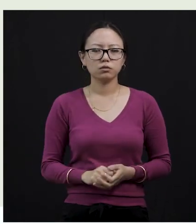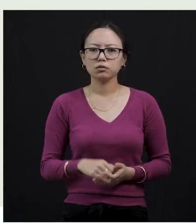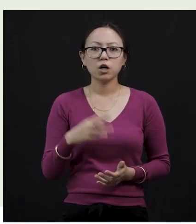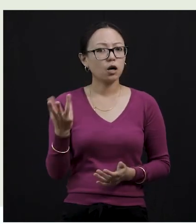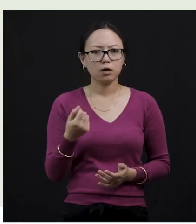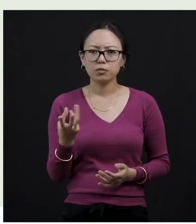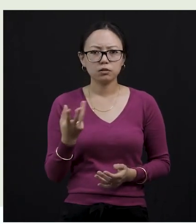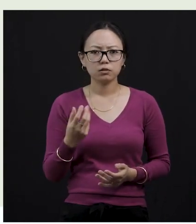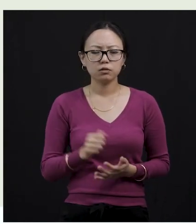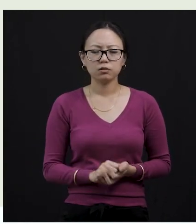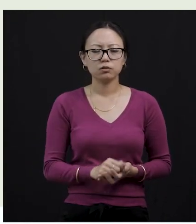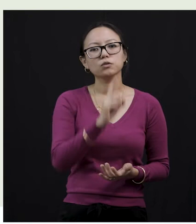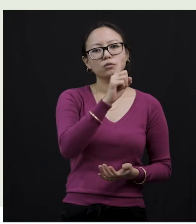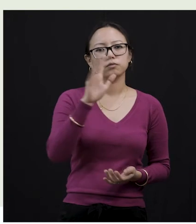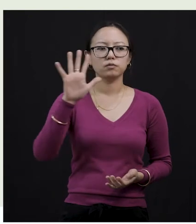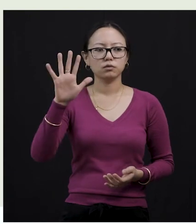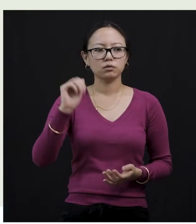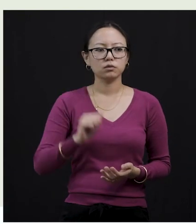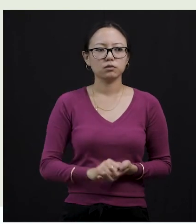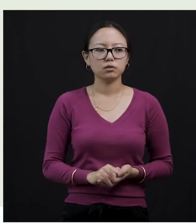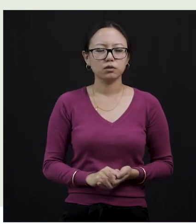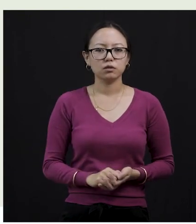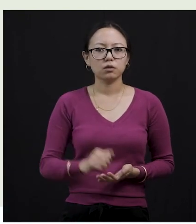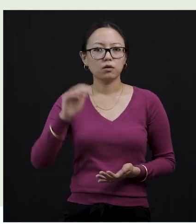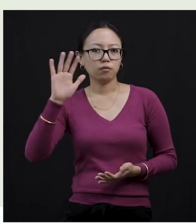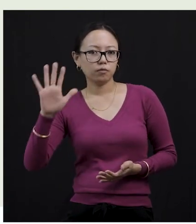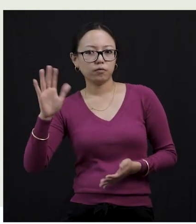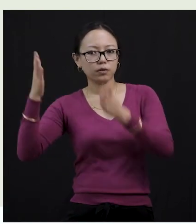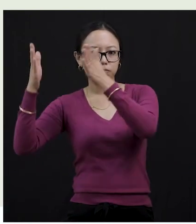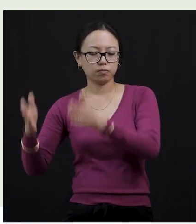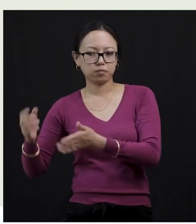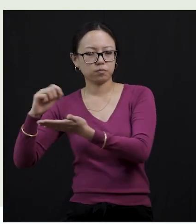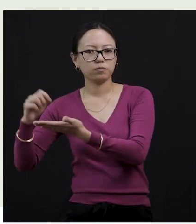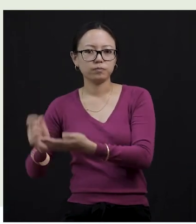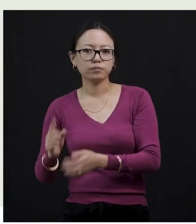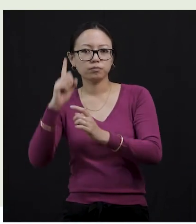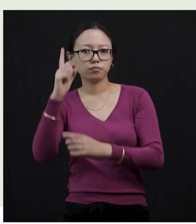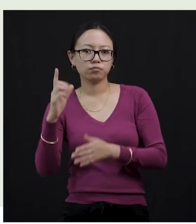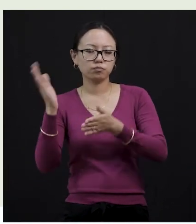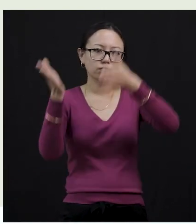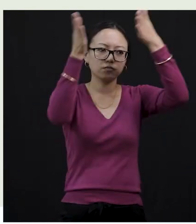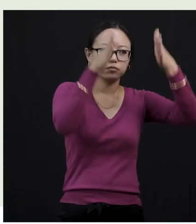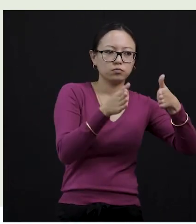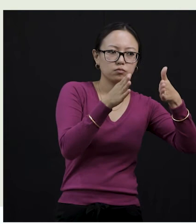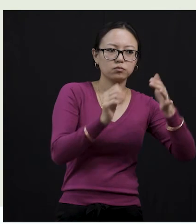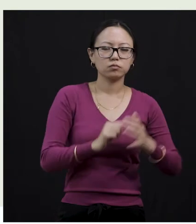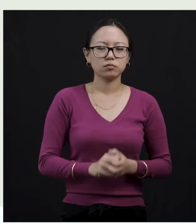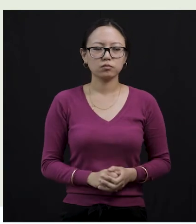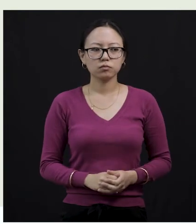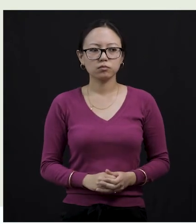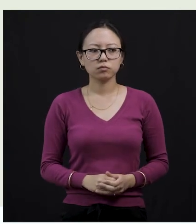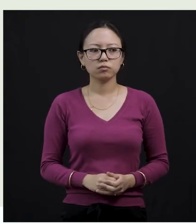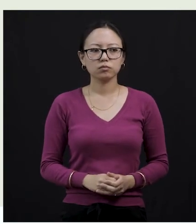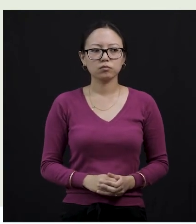much it is? 15, right? So 15, 5, and then you have carry along with you 1, right? You are